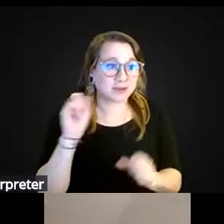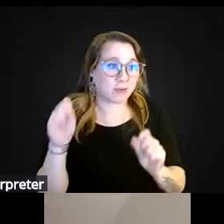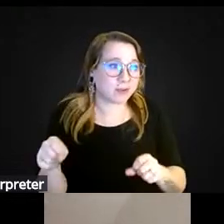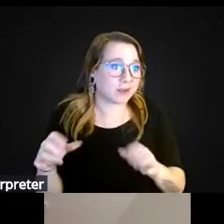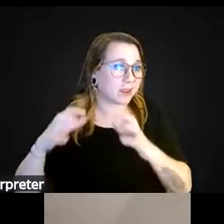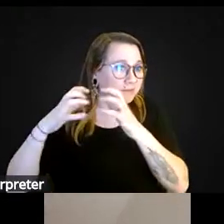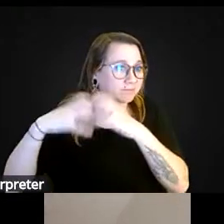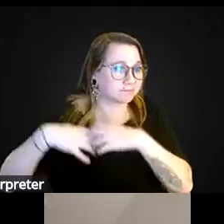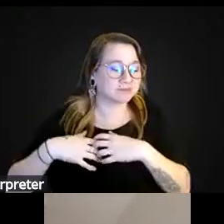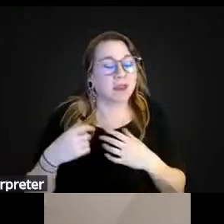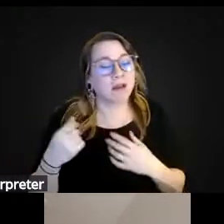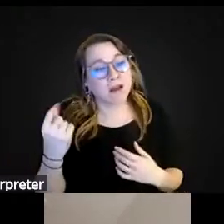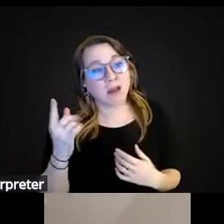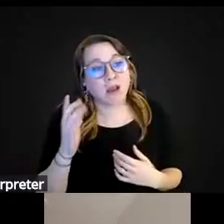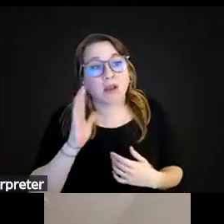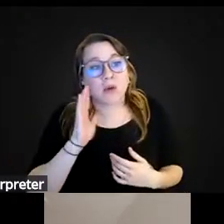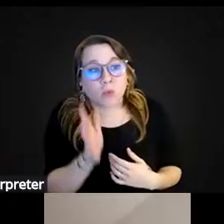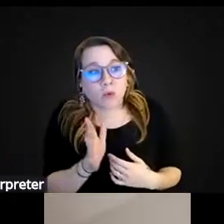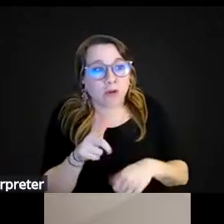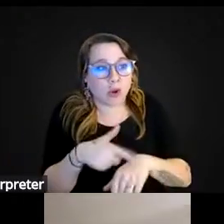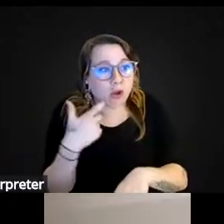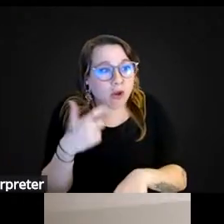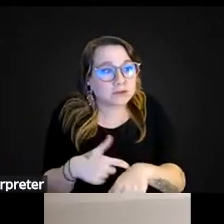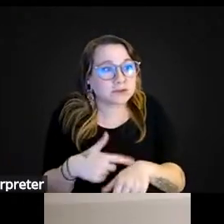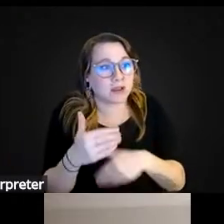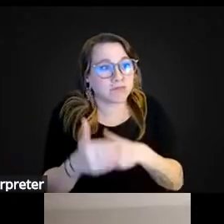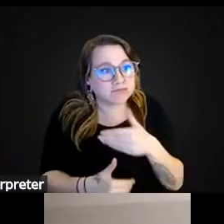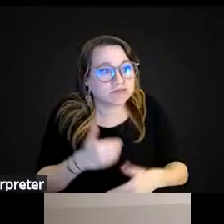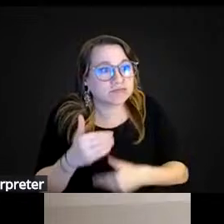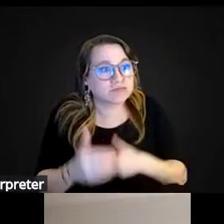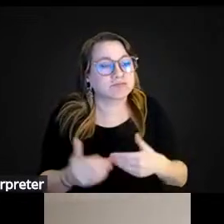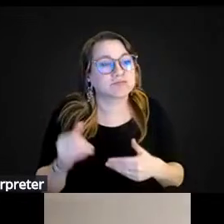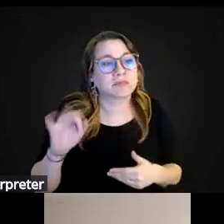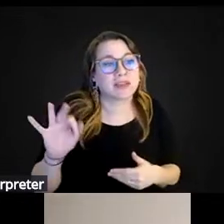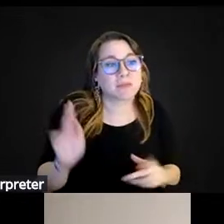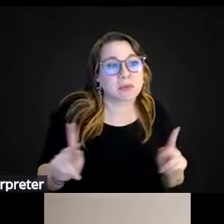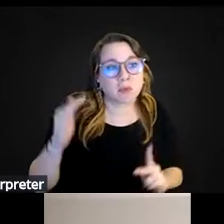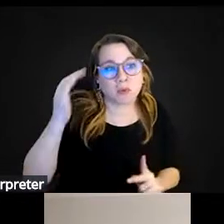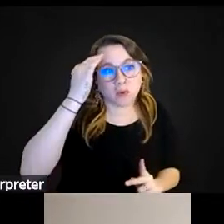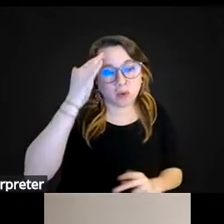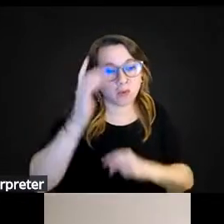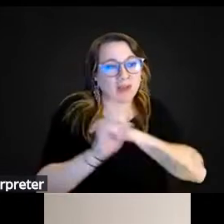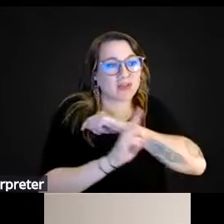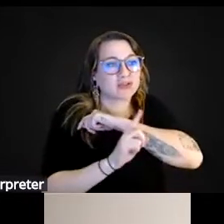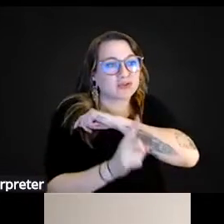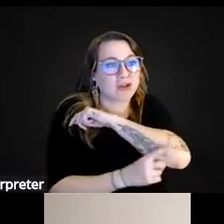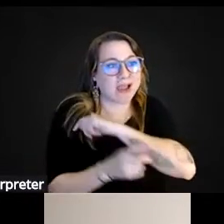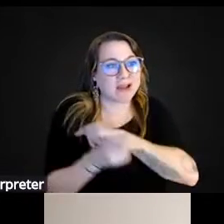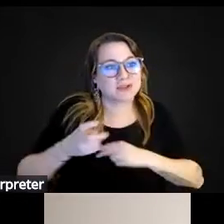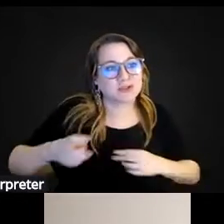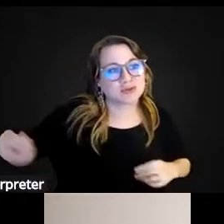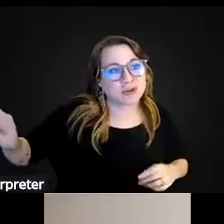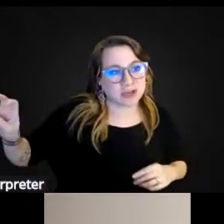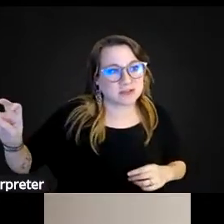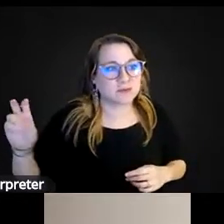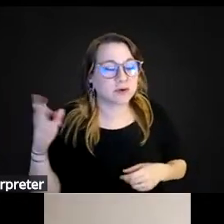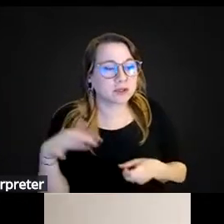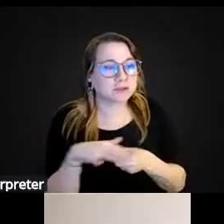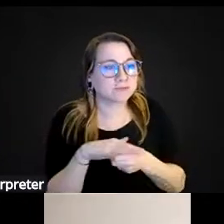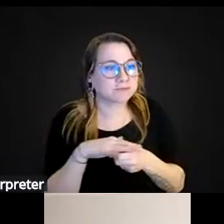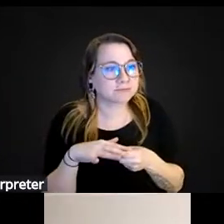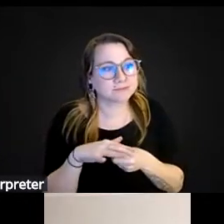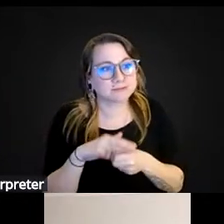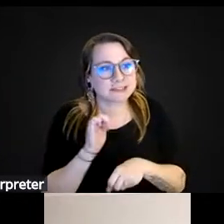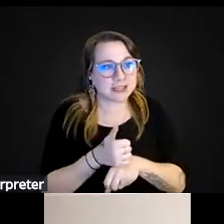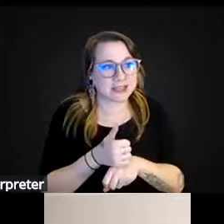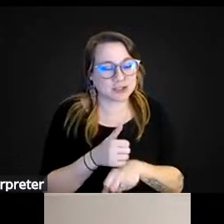long time, if everyone knows about the trash transfer station that's in Brentwood, if you